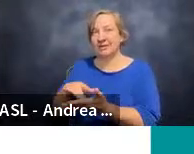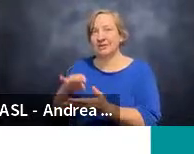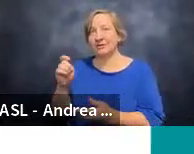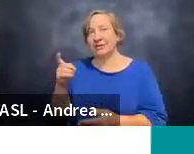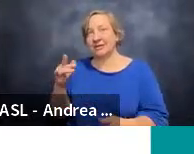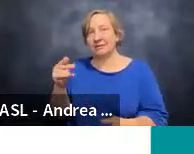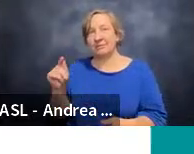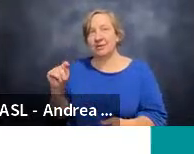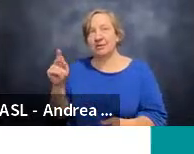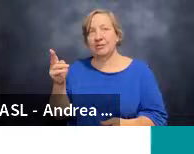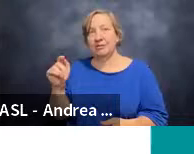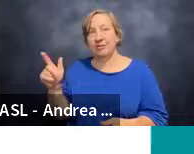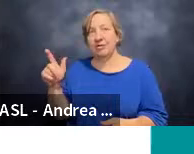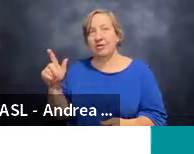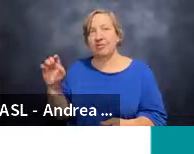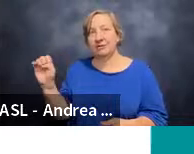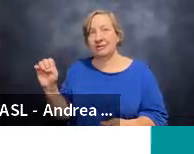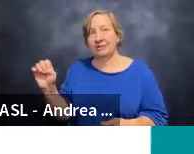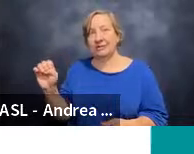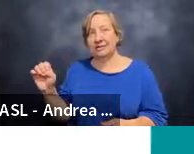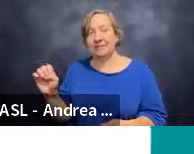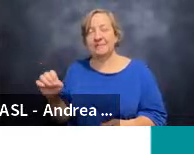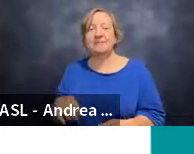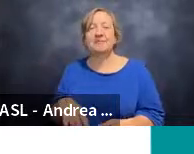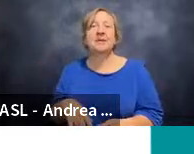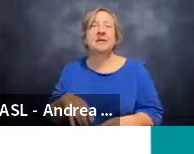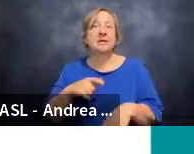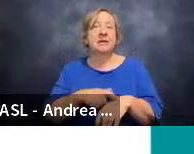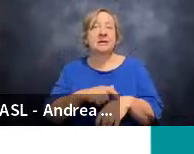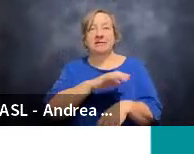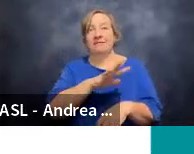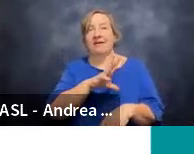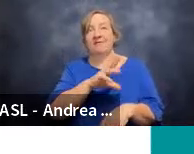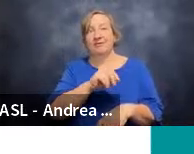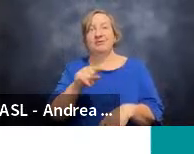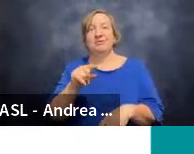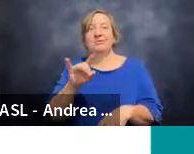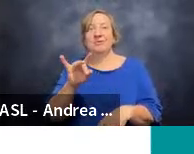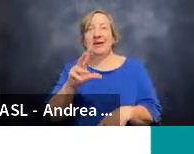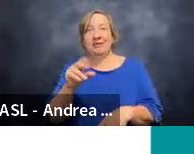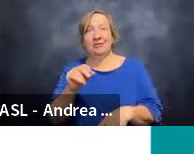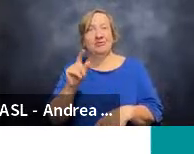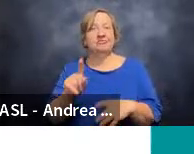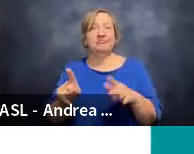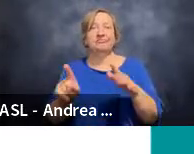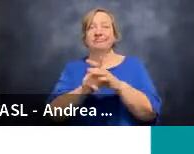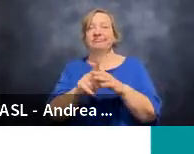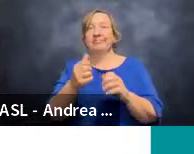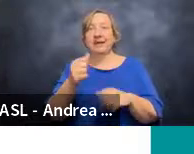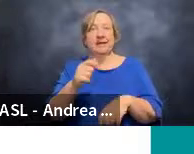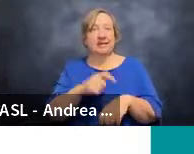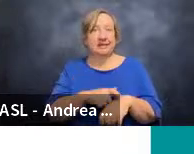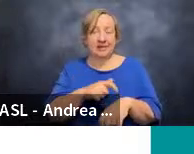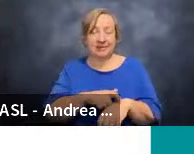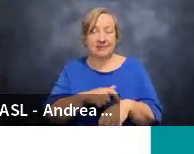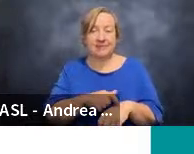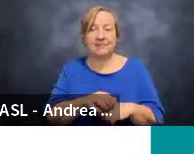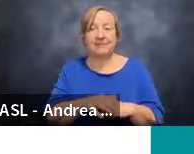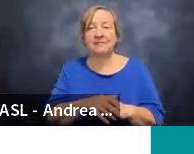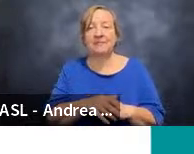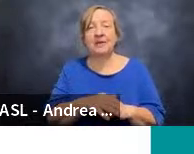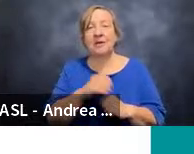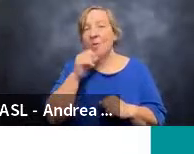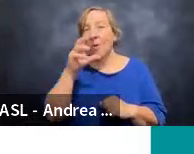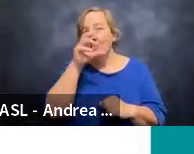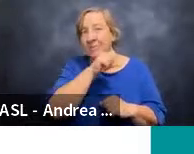E. And here are the times, 5:30 to 8:30. You can stop by at any time. You won't miss